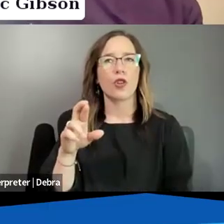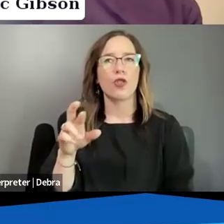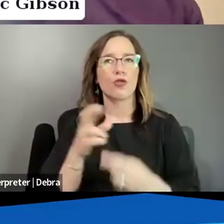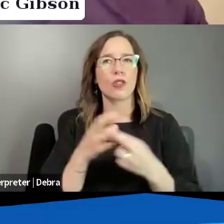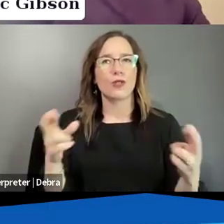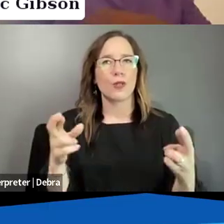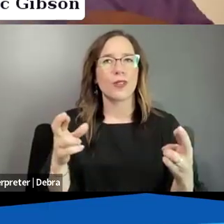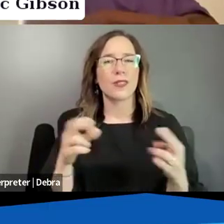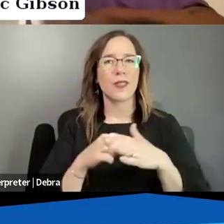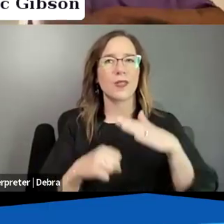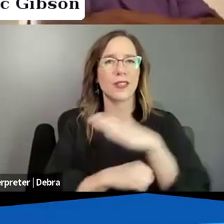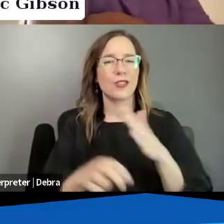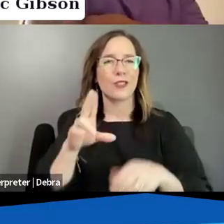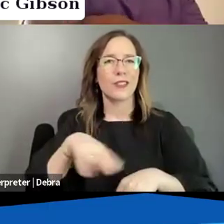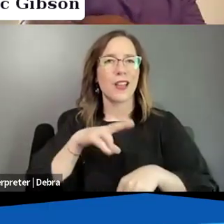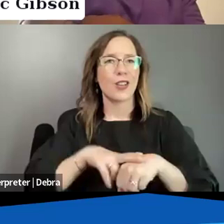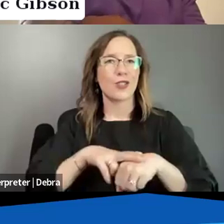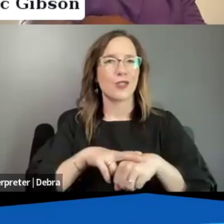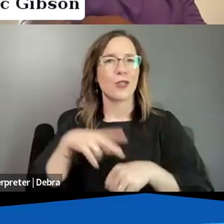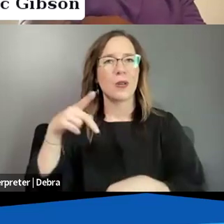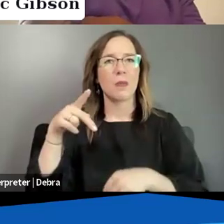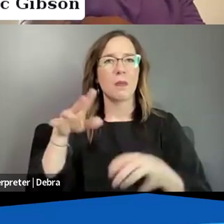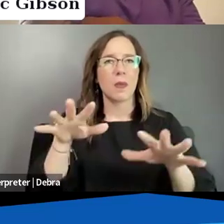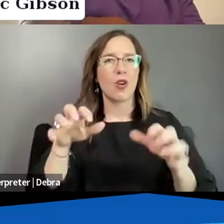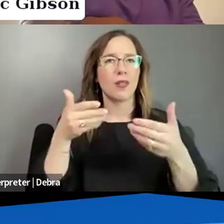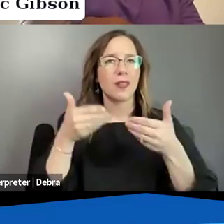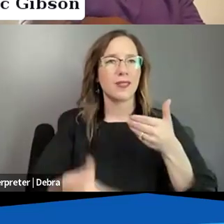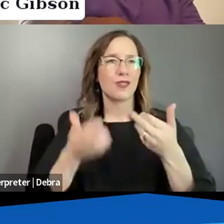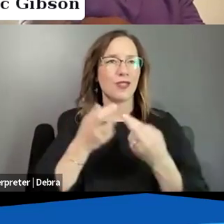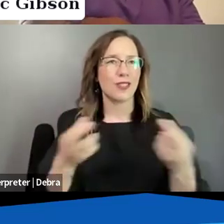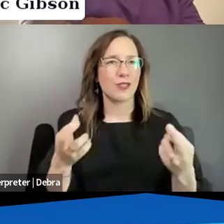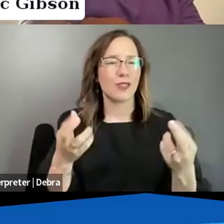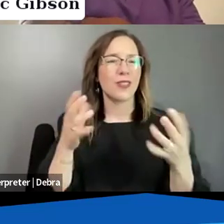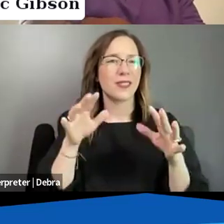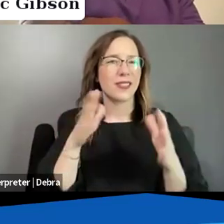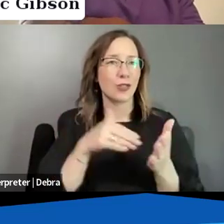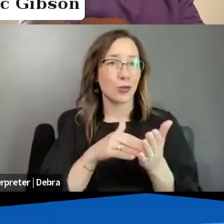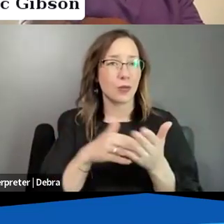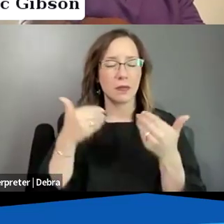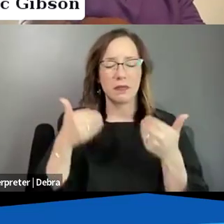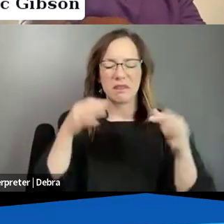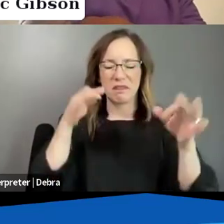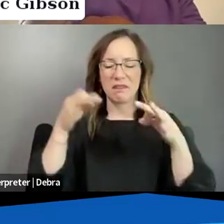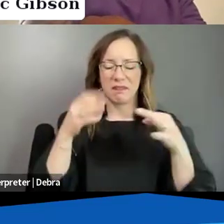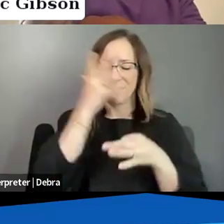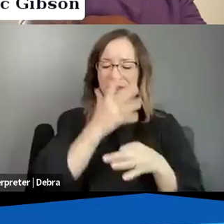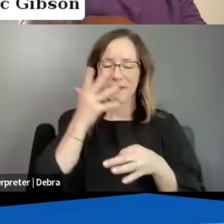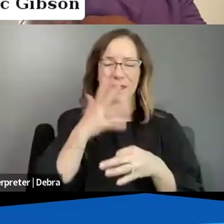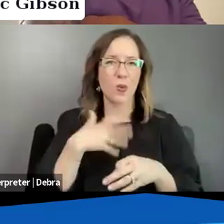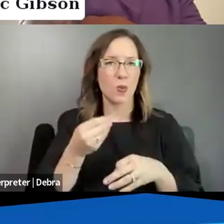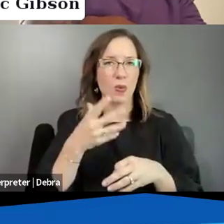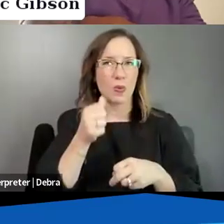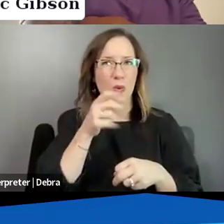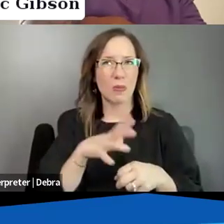Center. A quick visual description of me. I'm a white woman with a brown